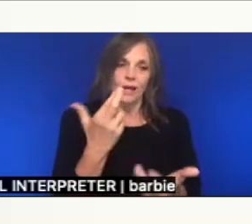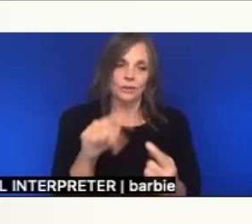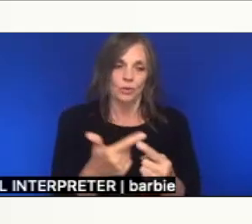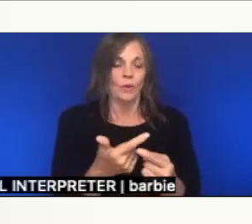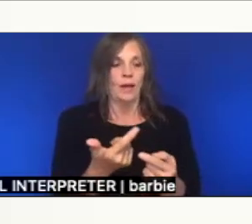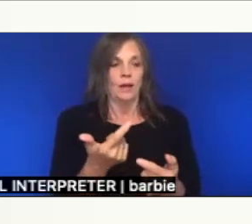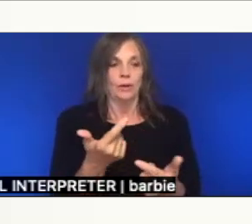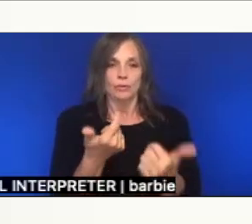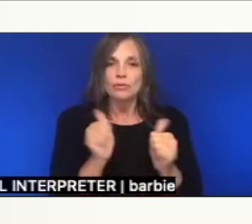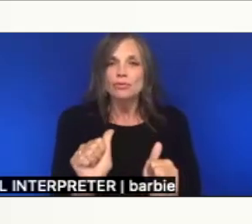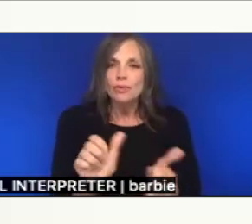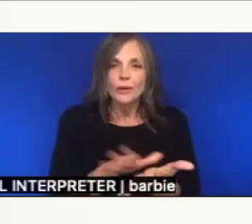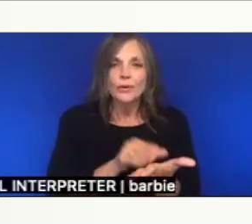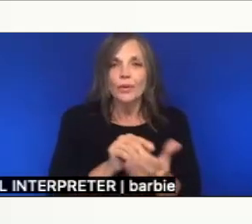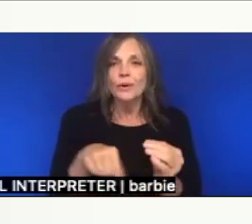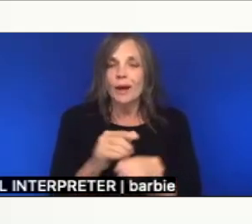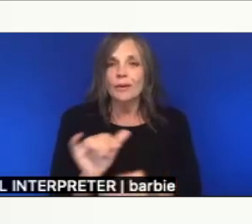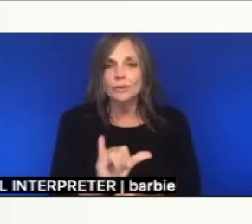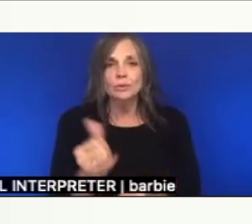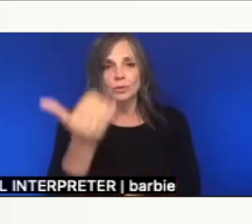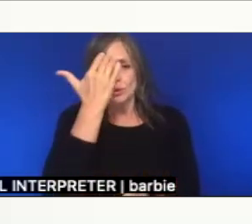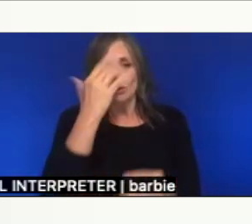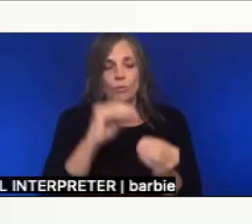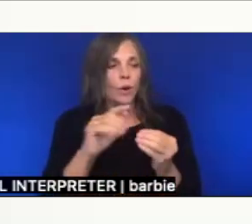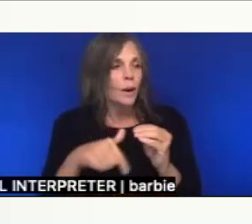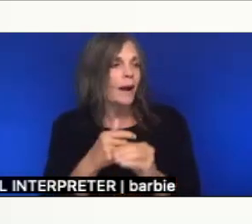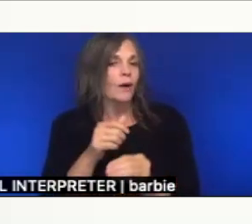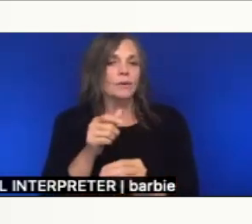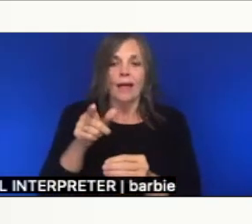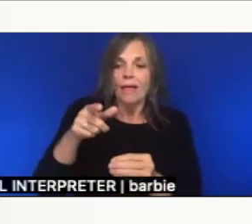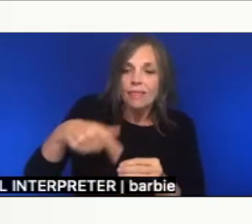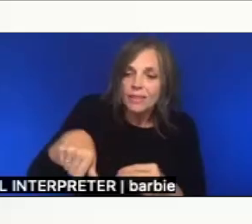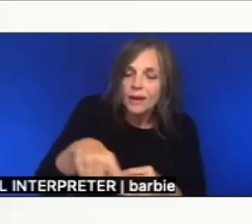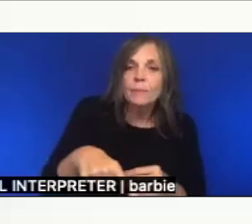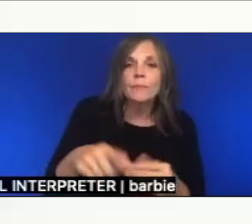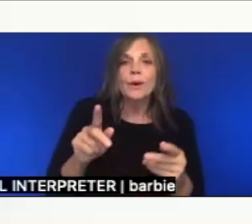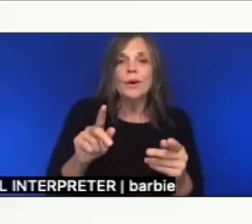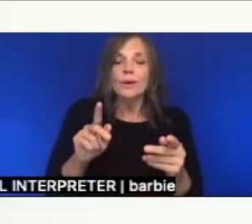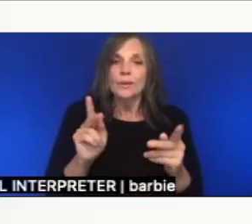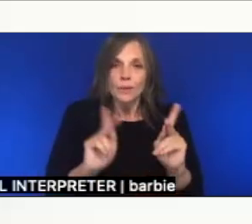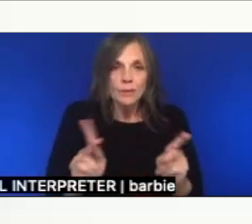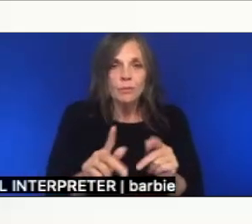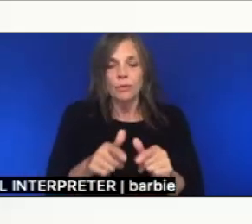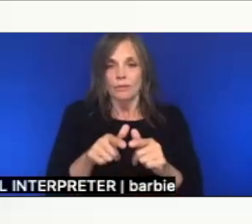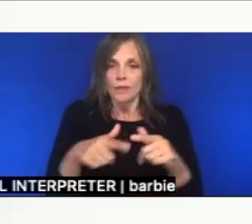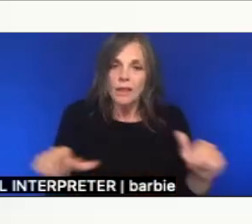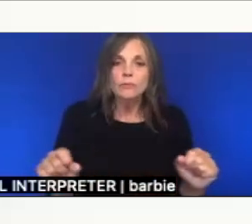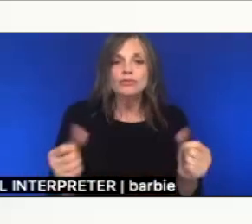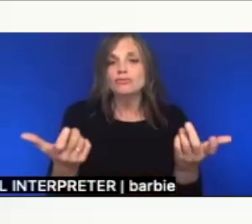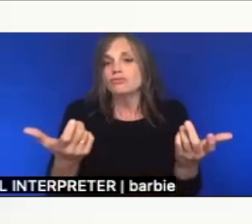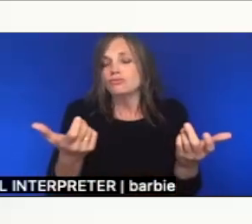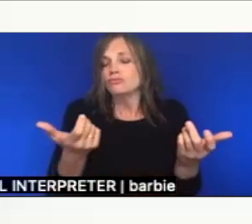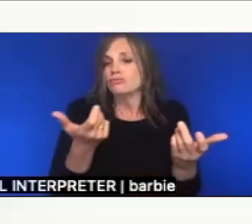are trying to learn about it, to know more about them, to know more about the language, to know more about the way that